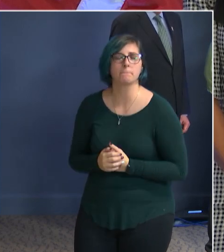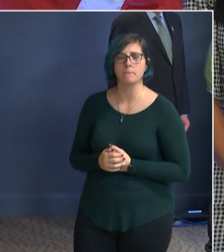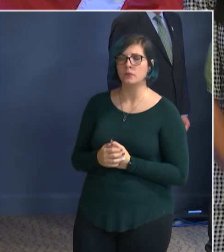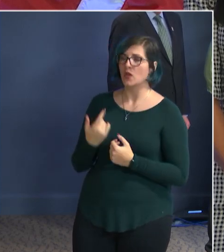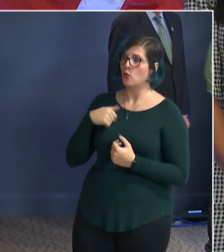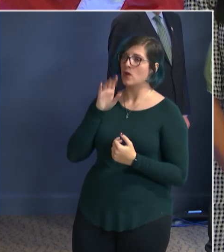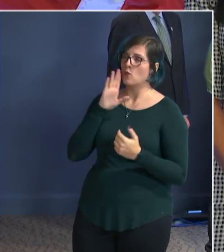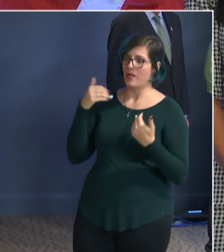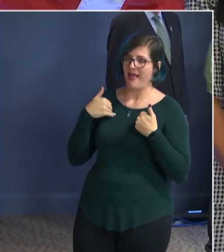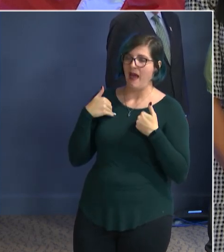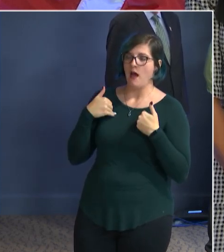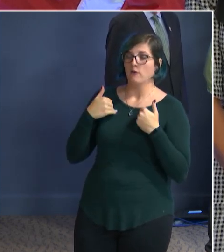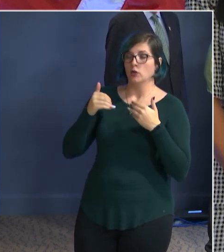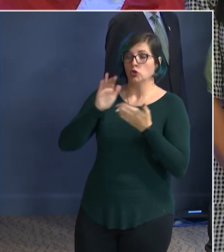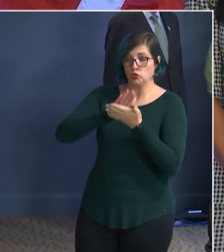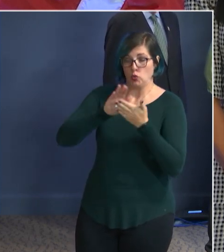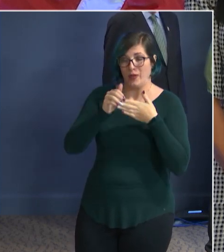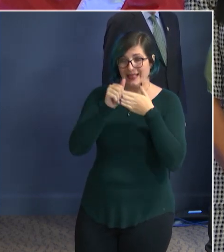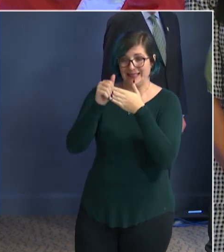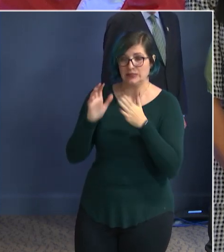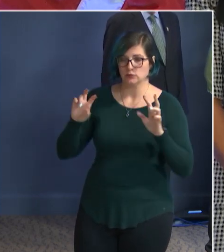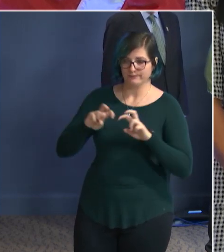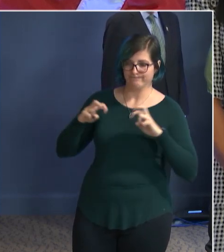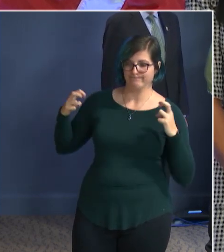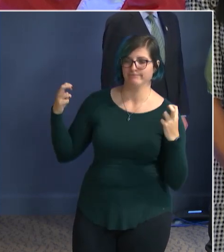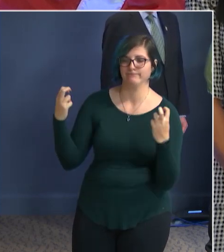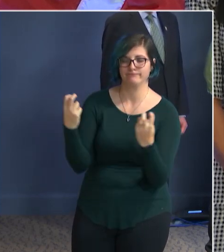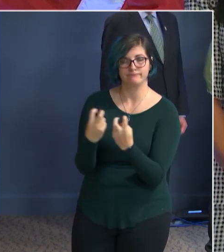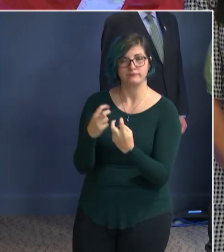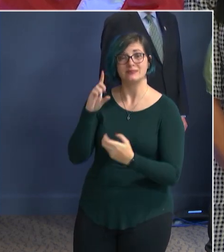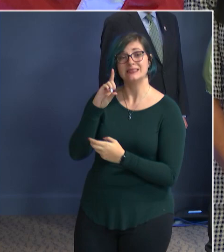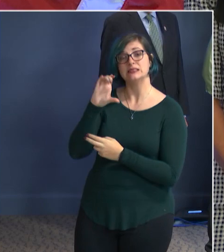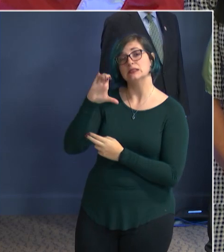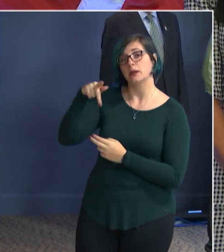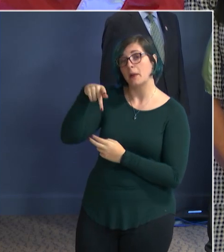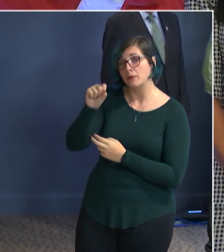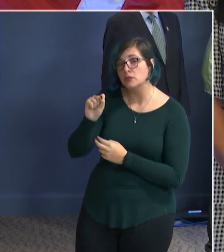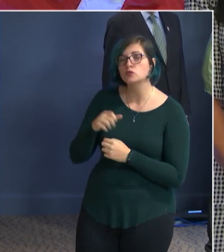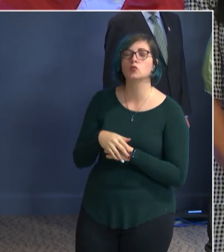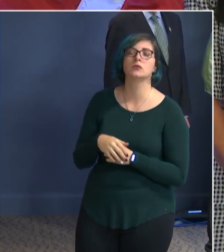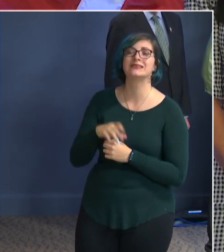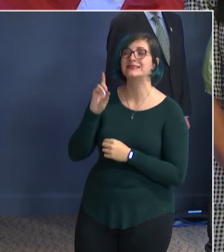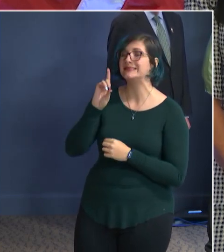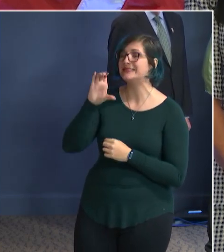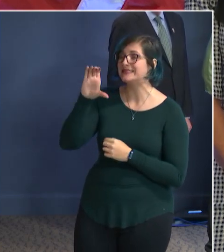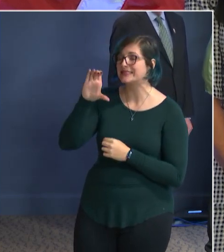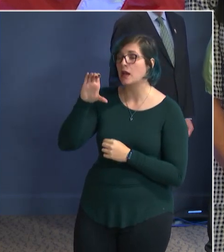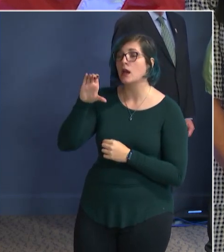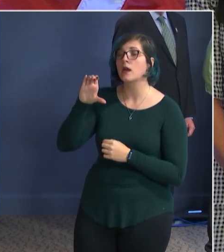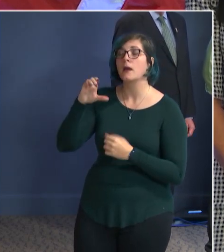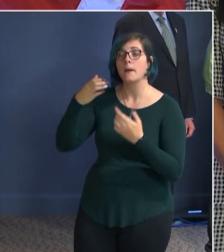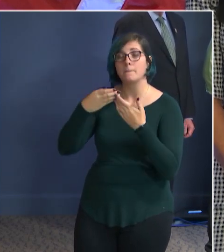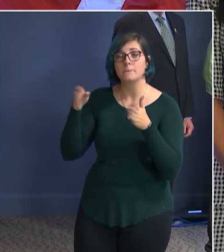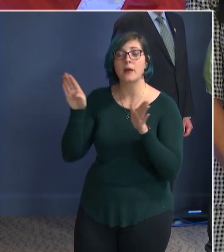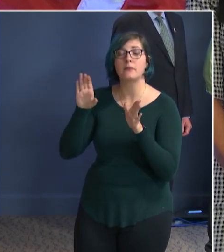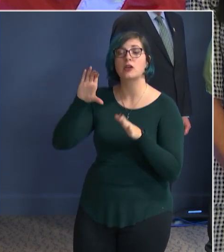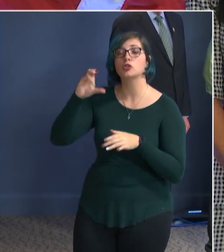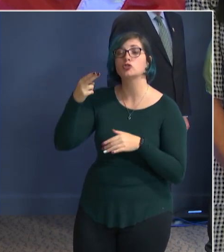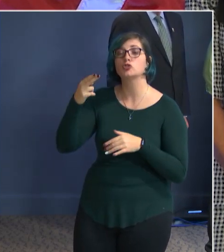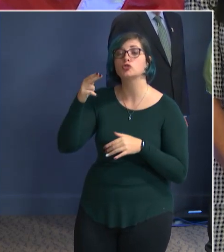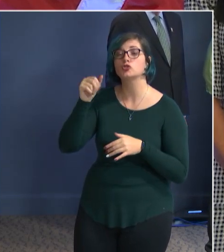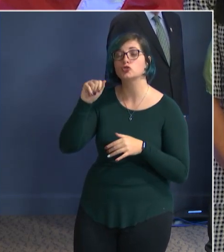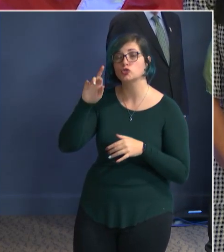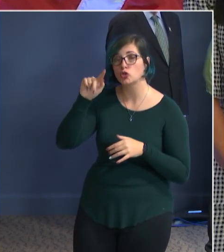a convening of school leaders in the DC public schools and the DC public charter schools to make sure that